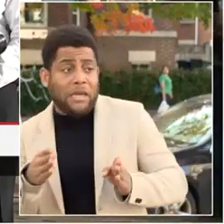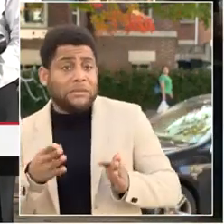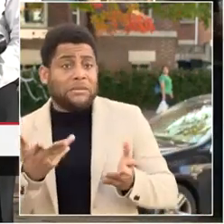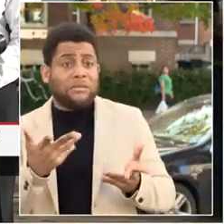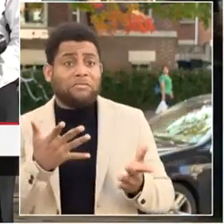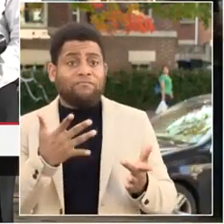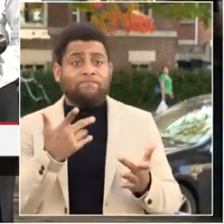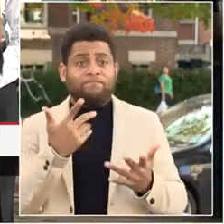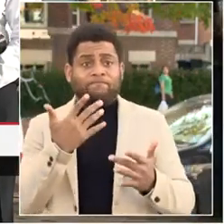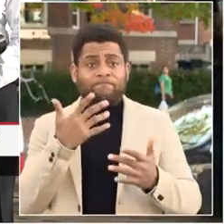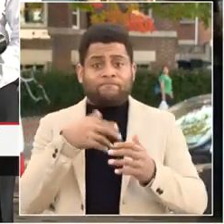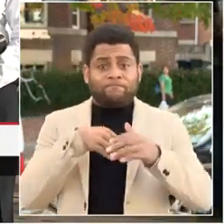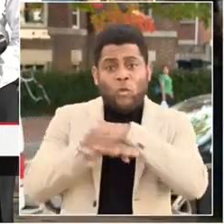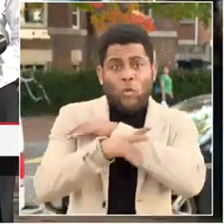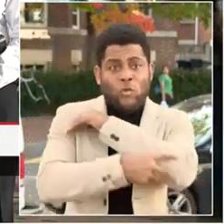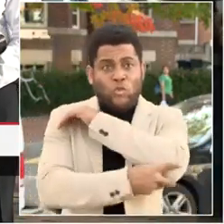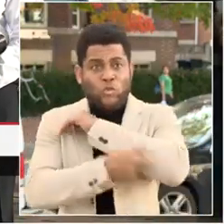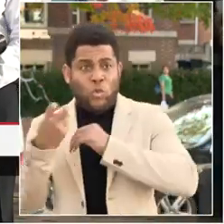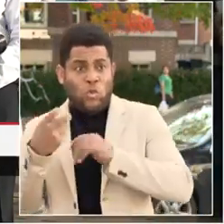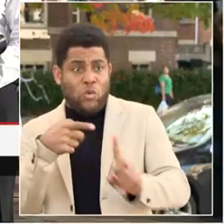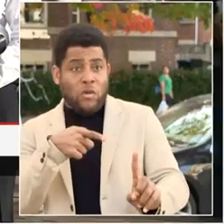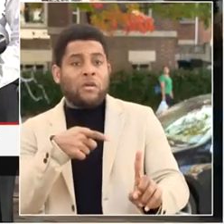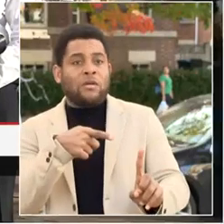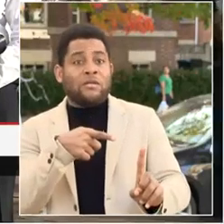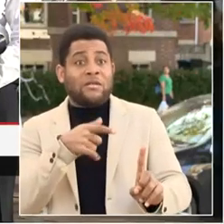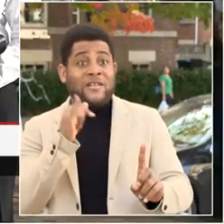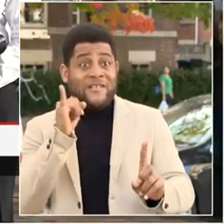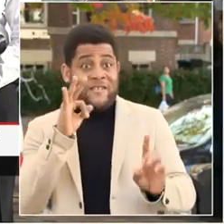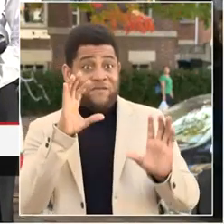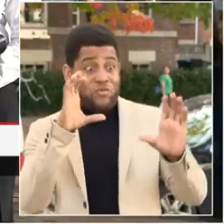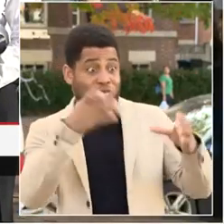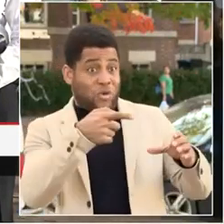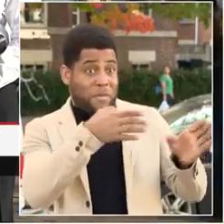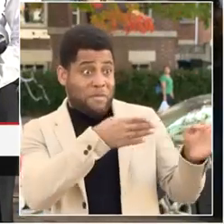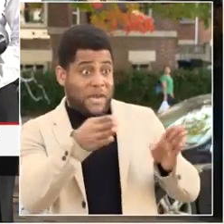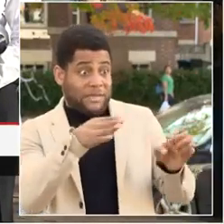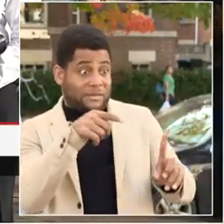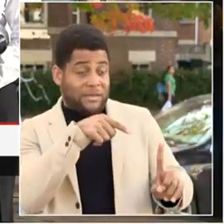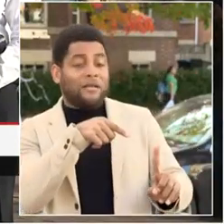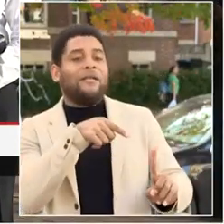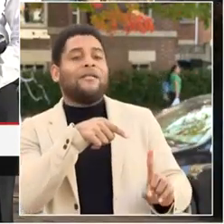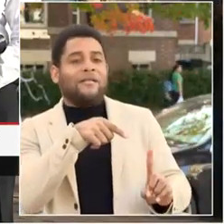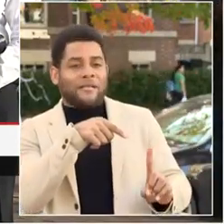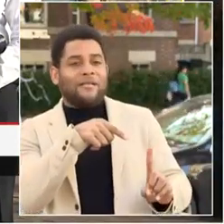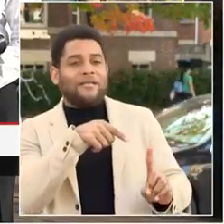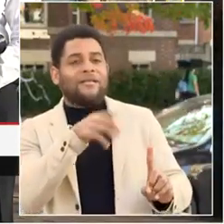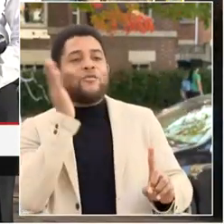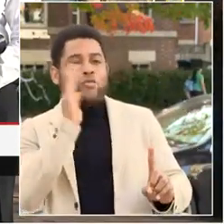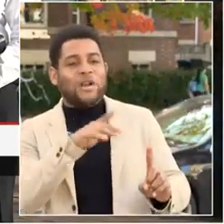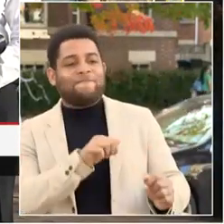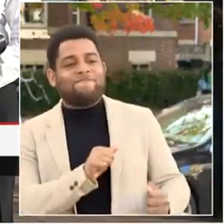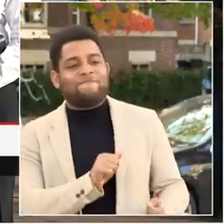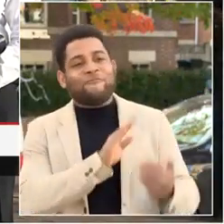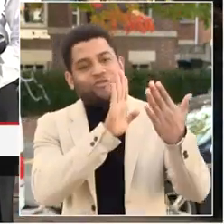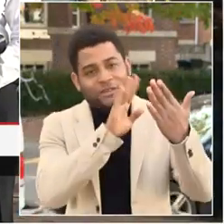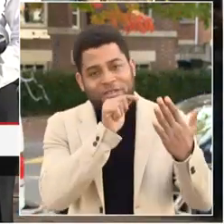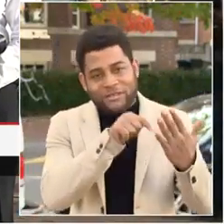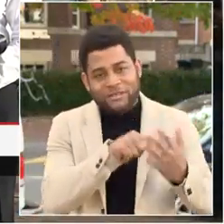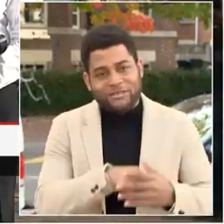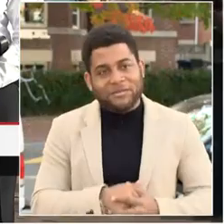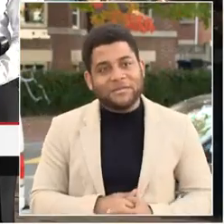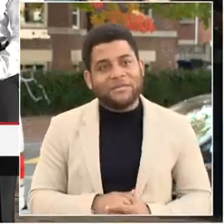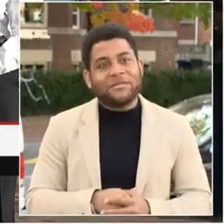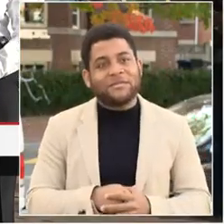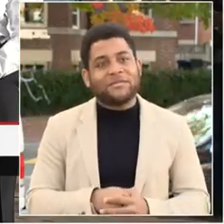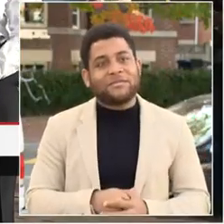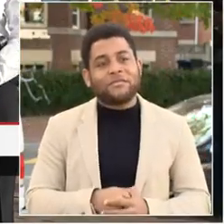the theft of large numbers and large value objects. So let me ask Deputy Mayor Pia to say a little